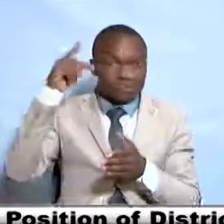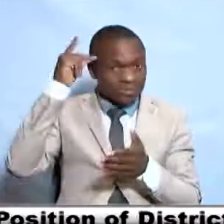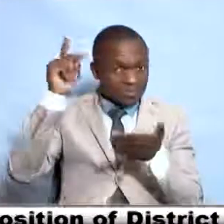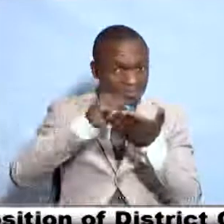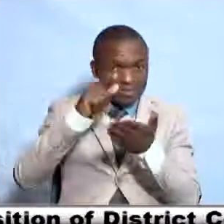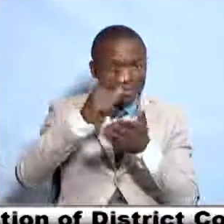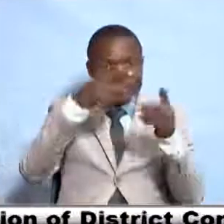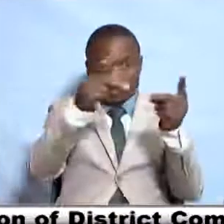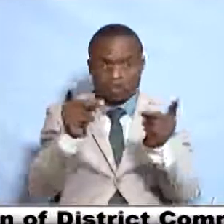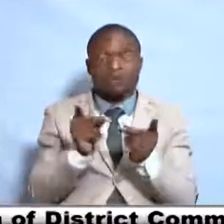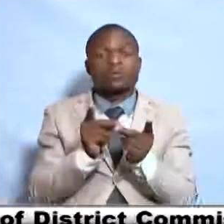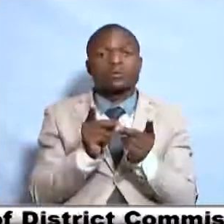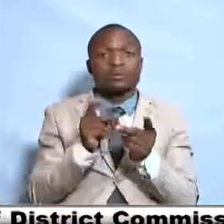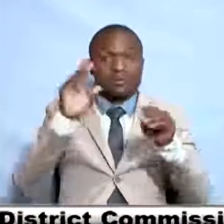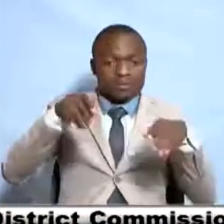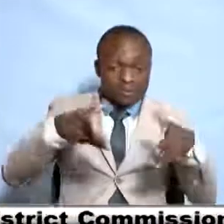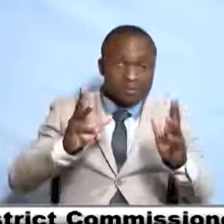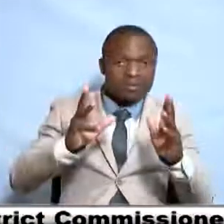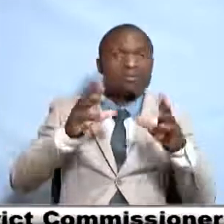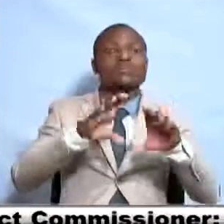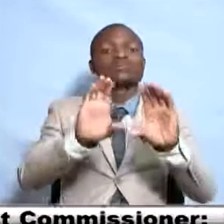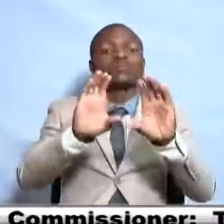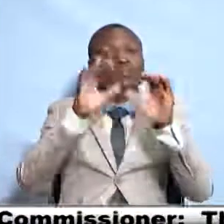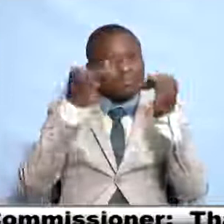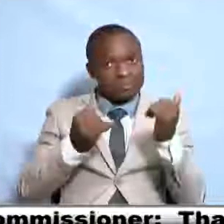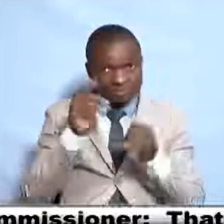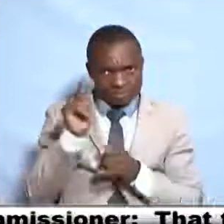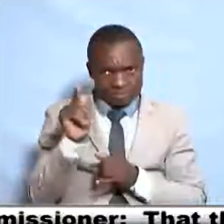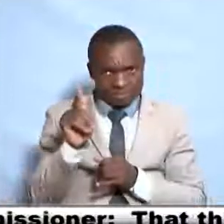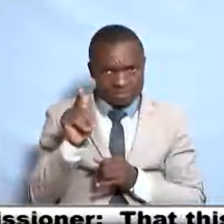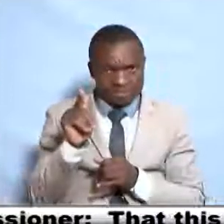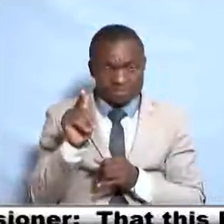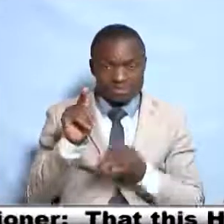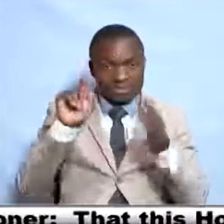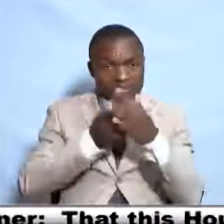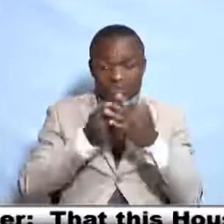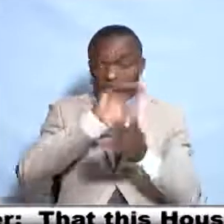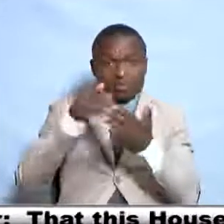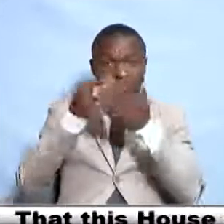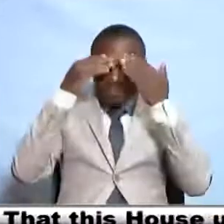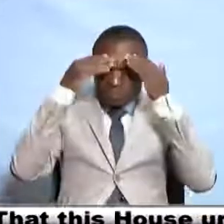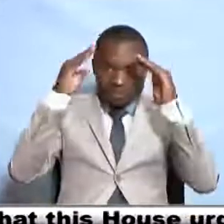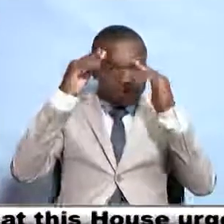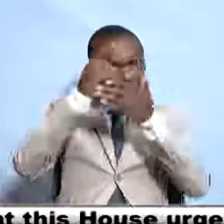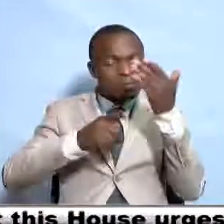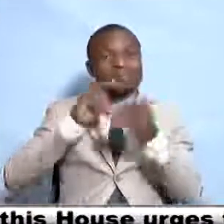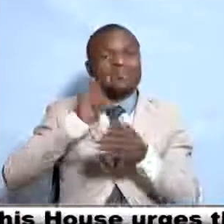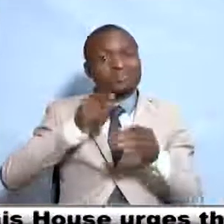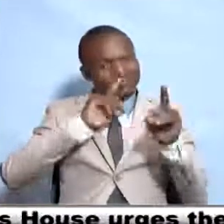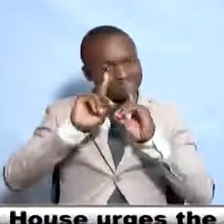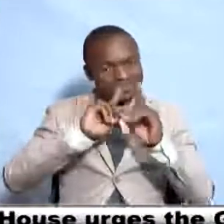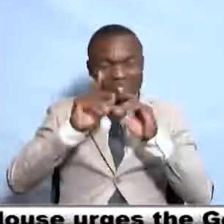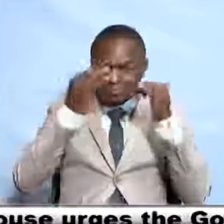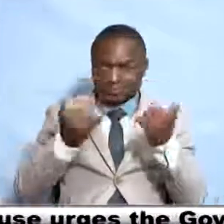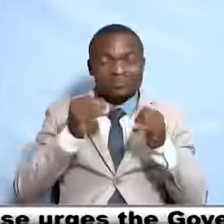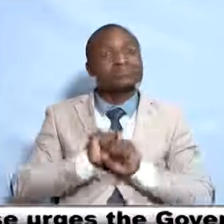these positions were allowed to continue. Now, if that is the fact which we are all aware of, what we should be discussing